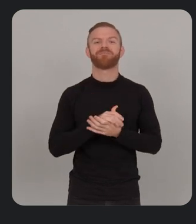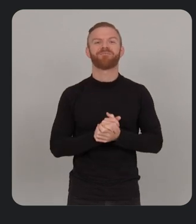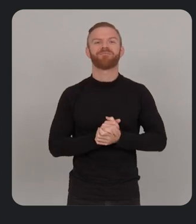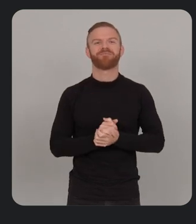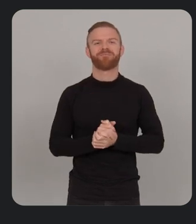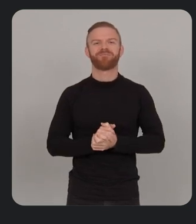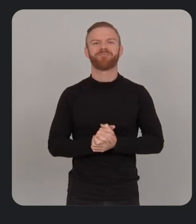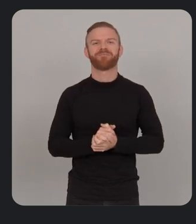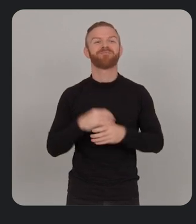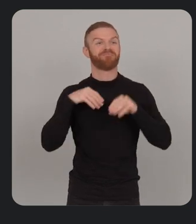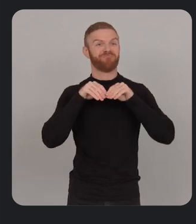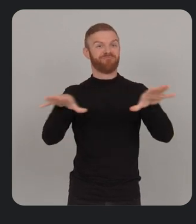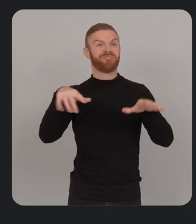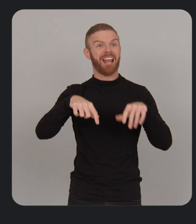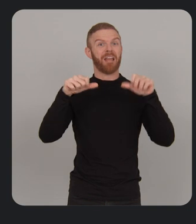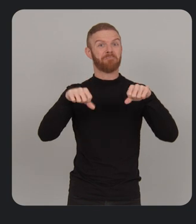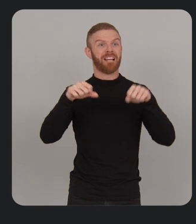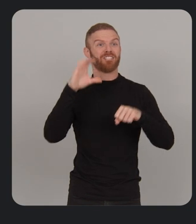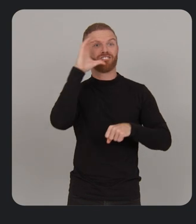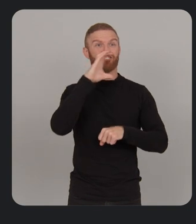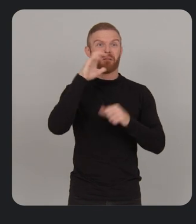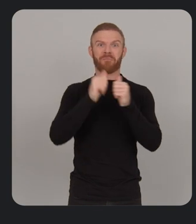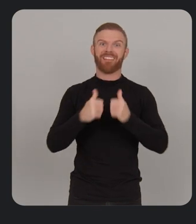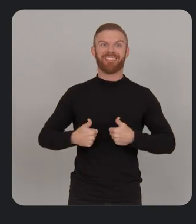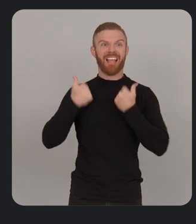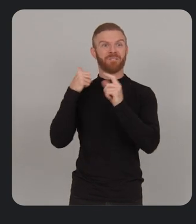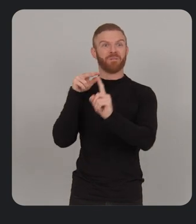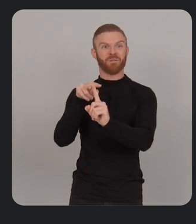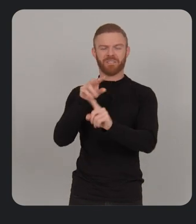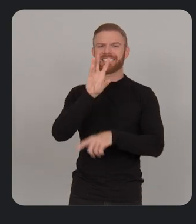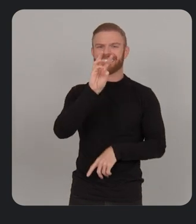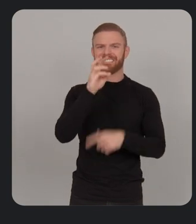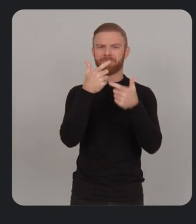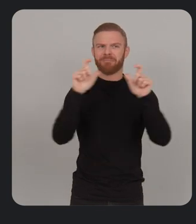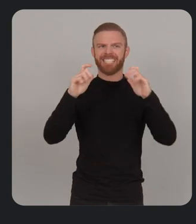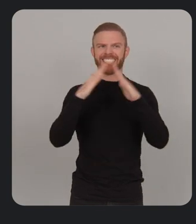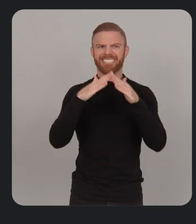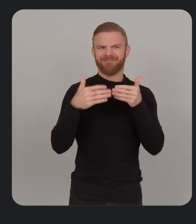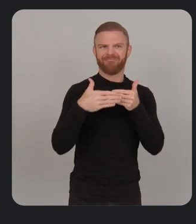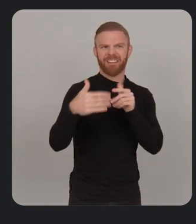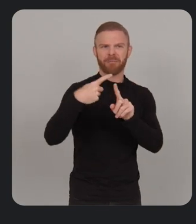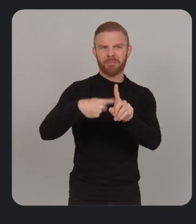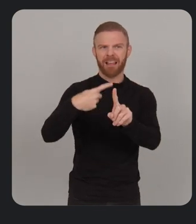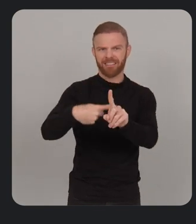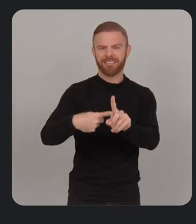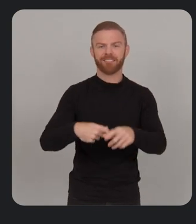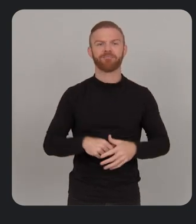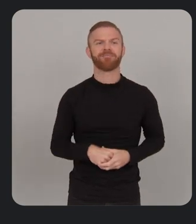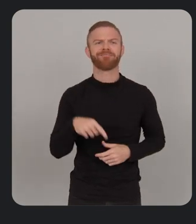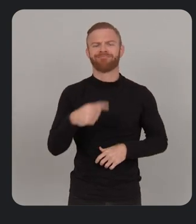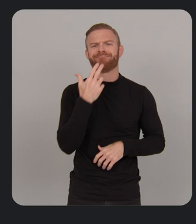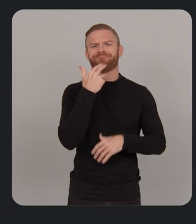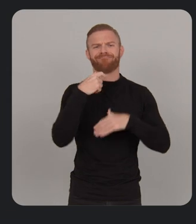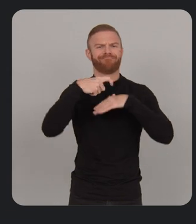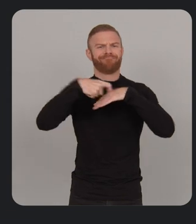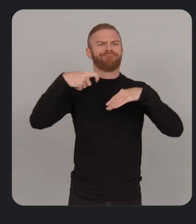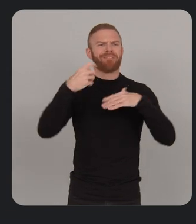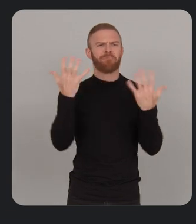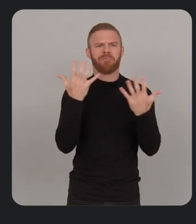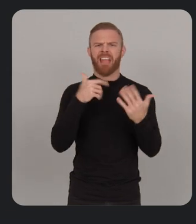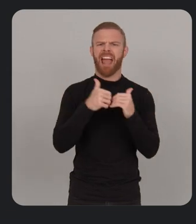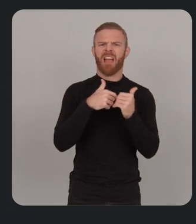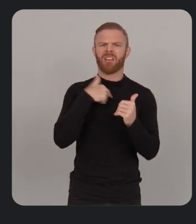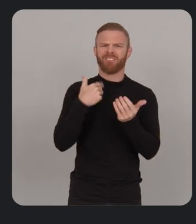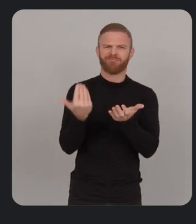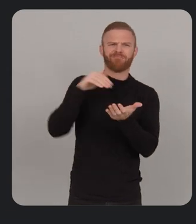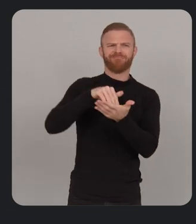We're rolling out the ability to search with Live View to six major cities in the coming months. This was just a quick look at how